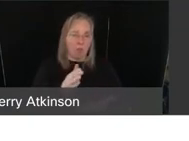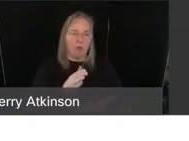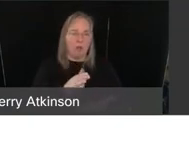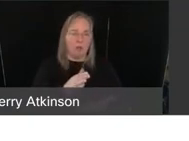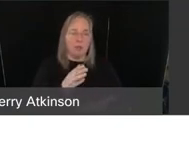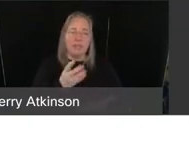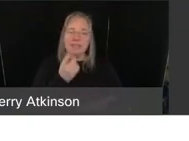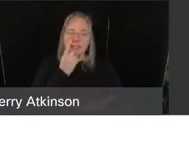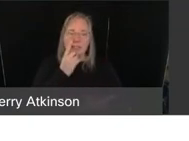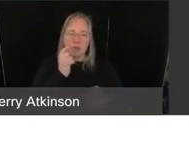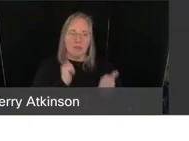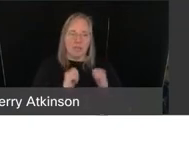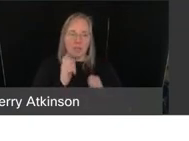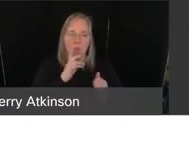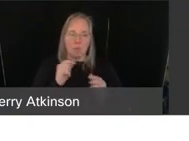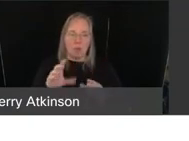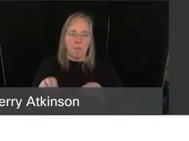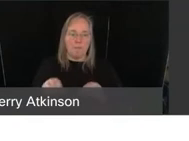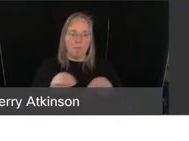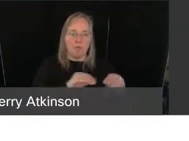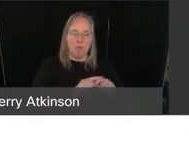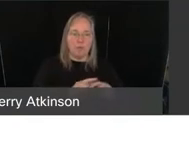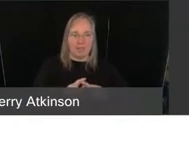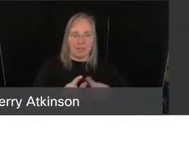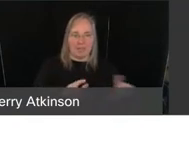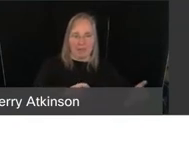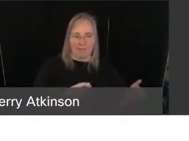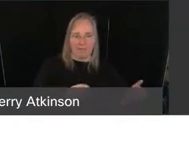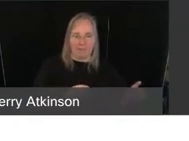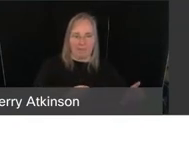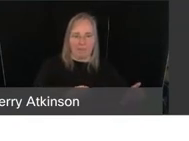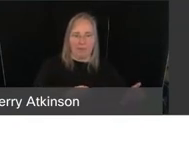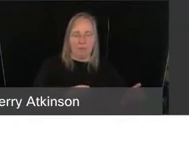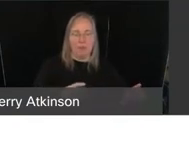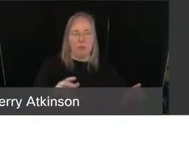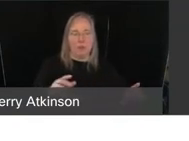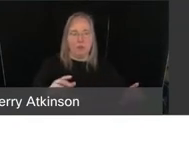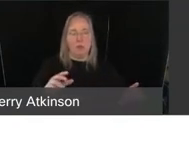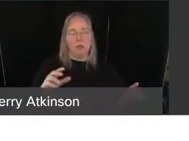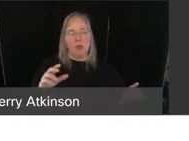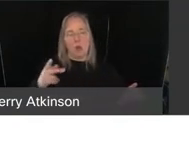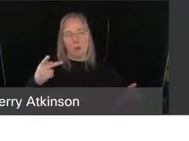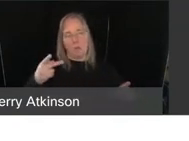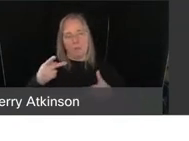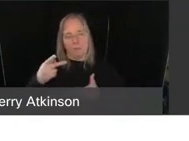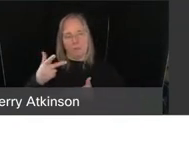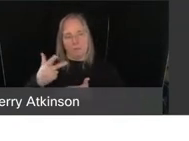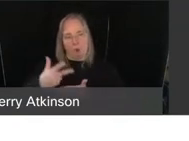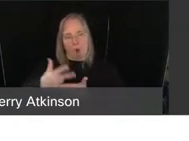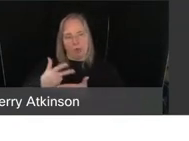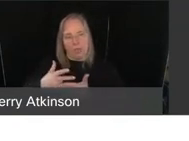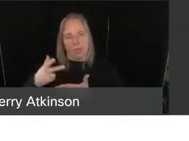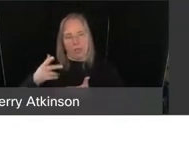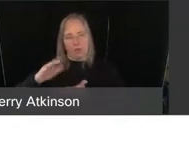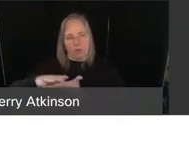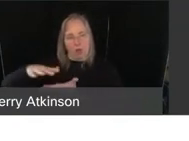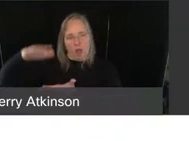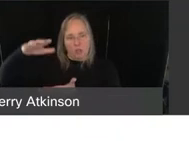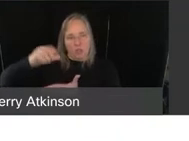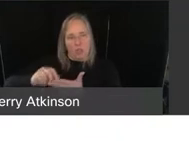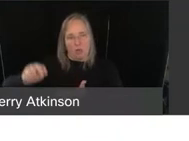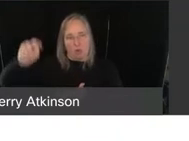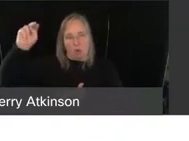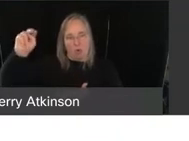theater is going to move to the left of the parcel. Parking garage is going to be in the north. And that where Toby's Theater is now